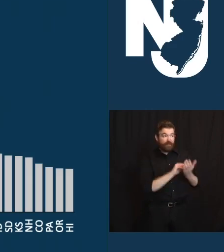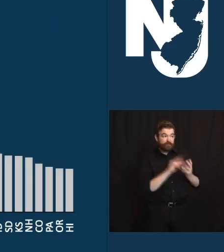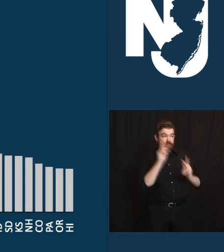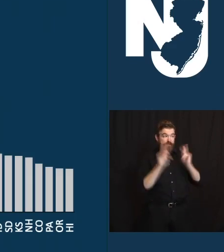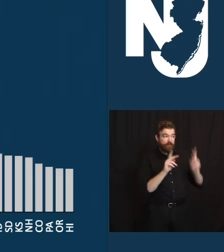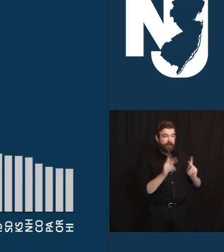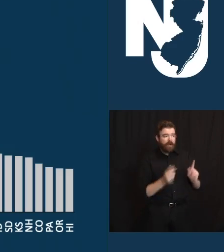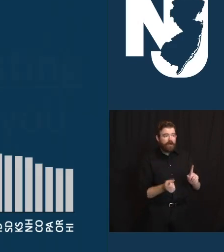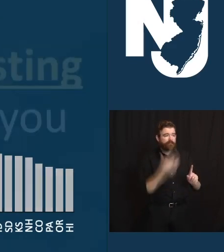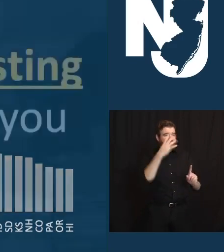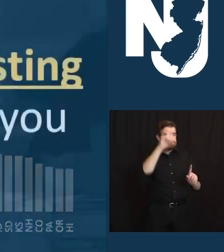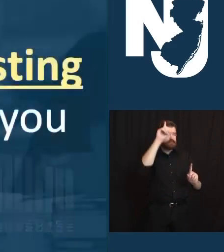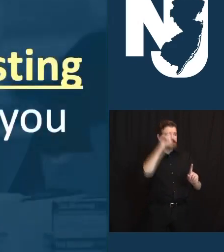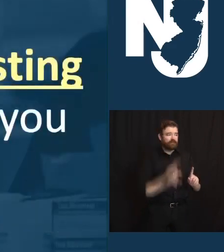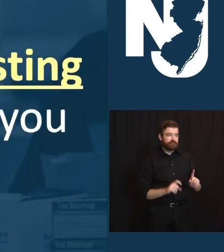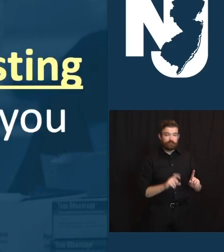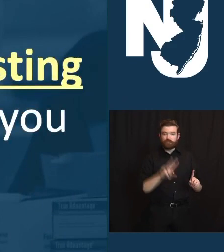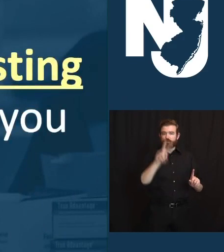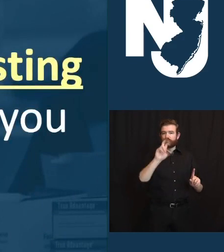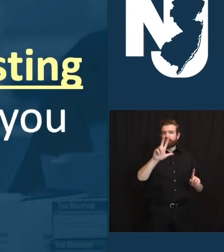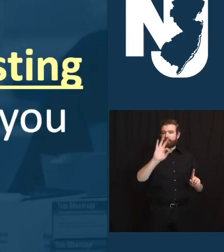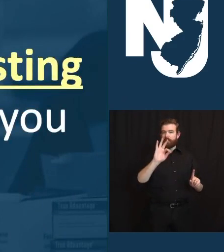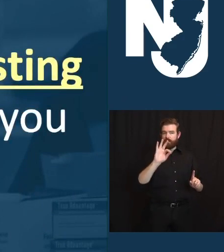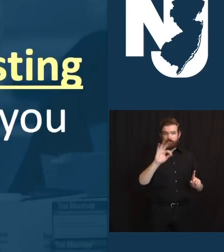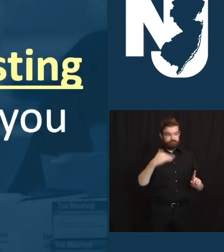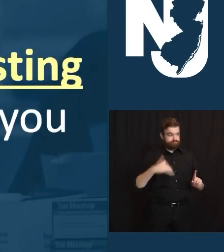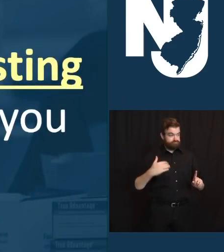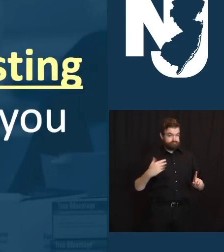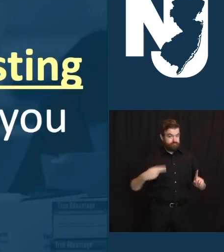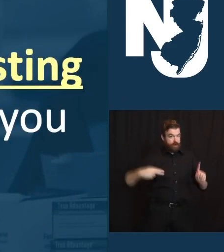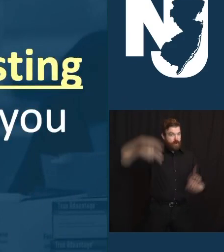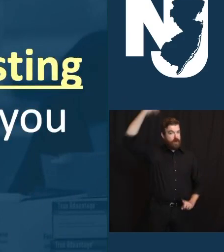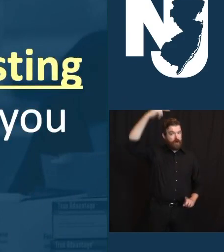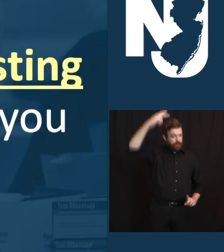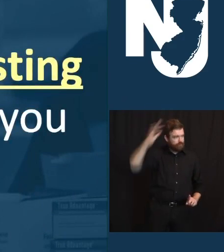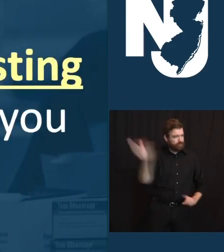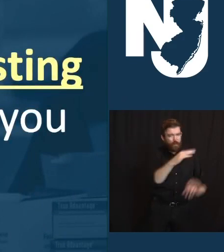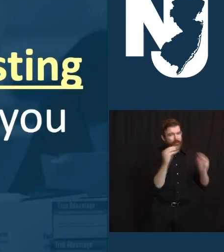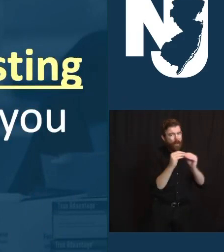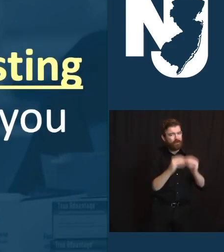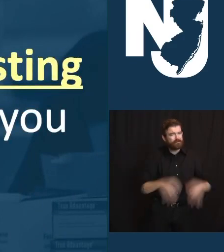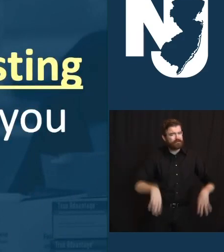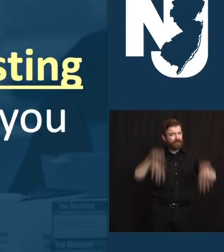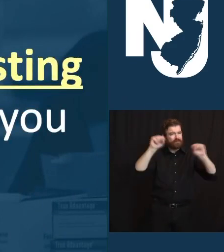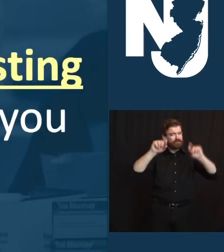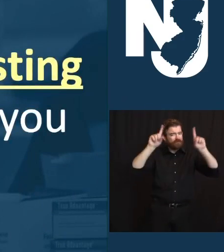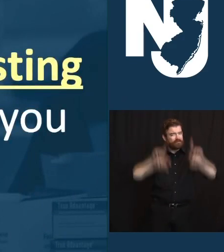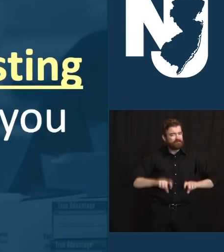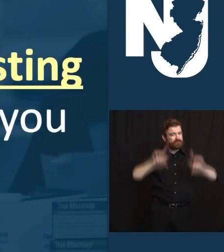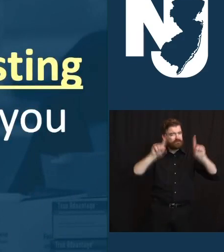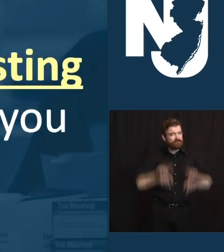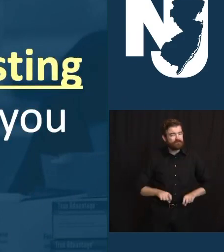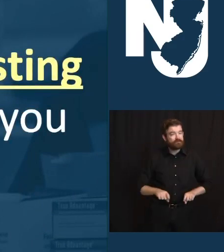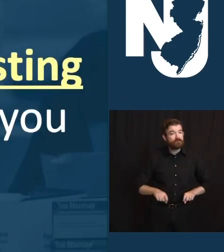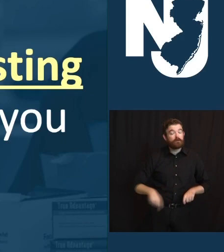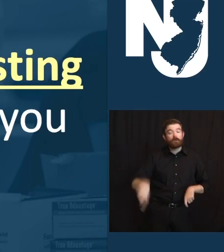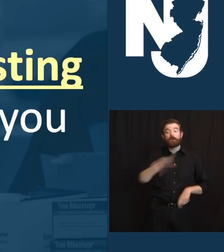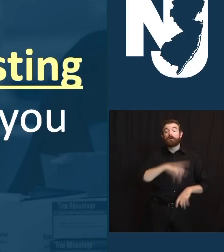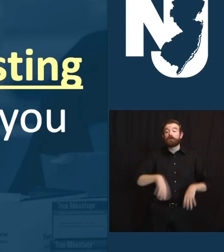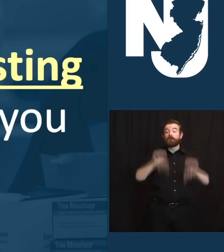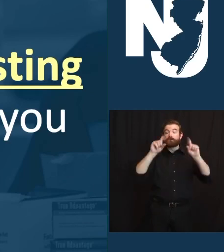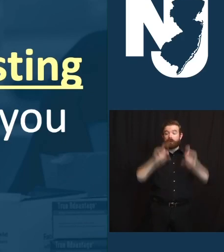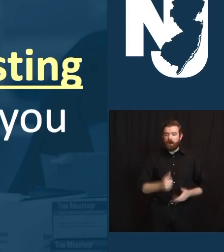we belong. Knowing your COVID-19 status is critical to ensuring your health and your community's health. So go